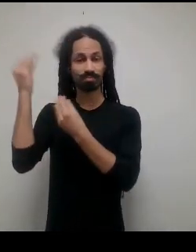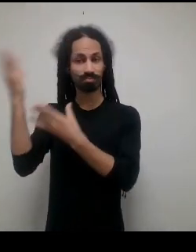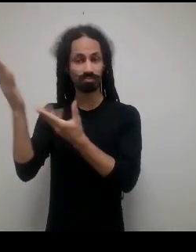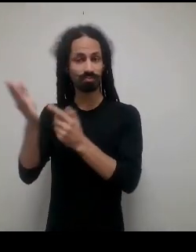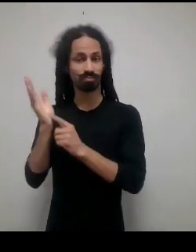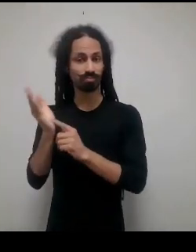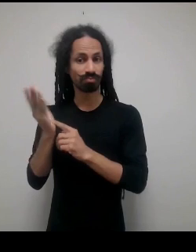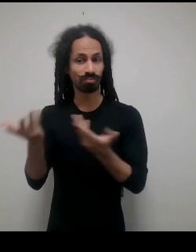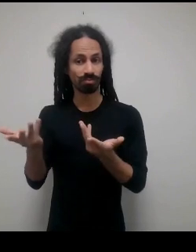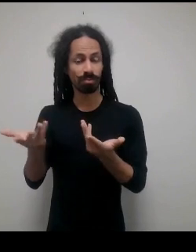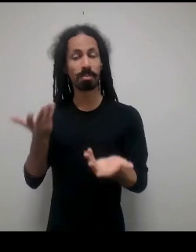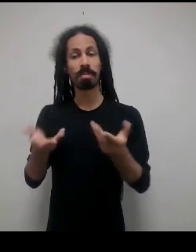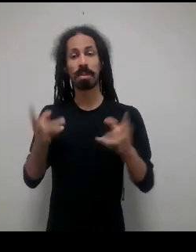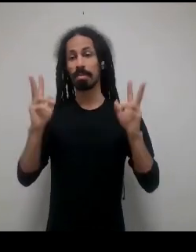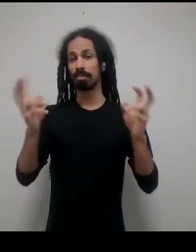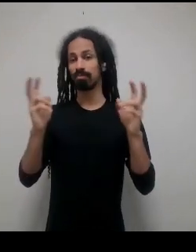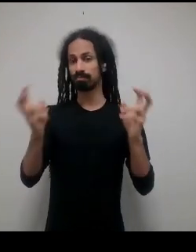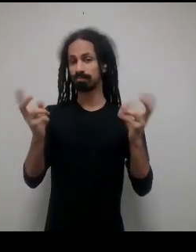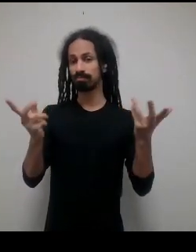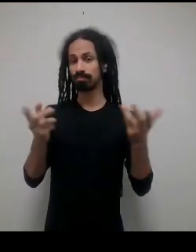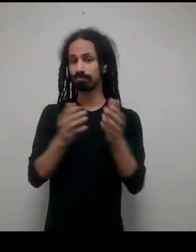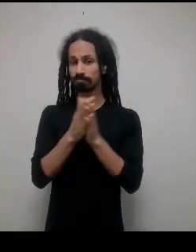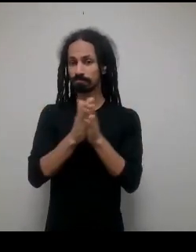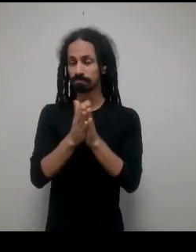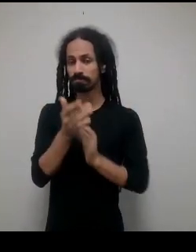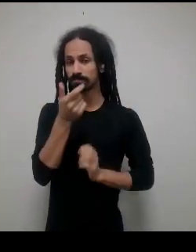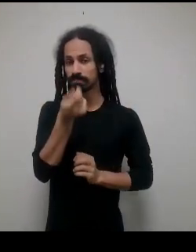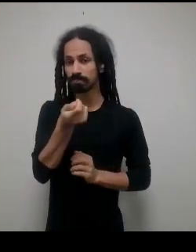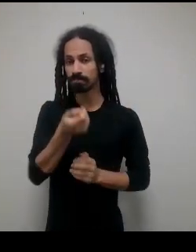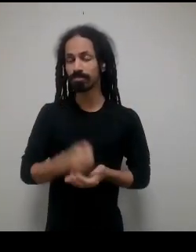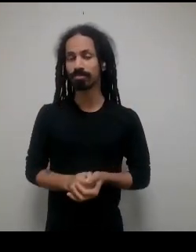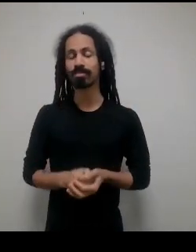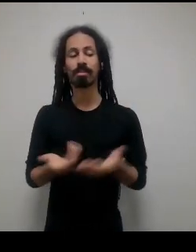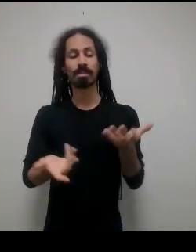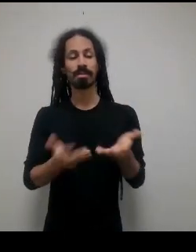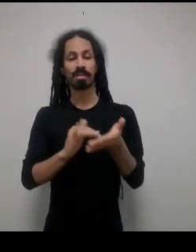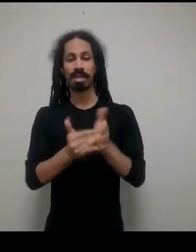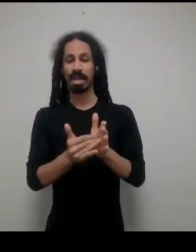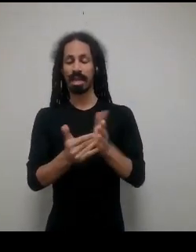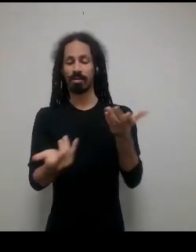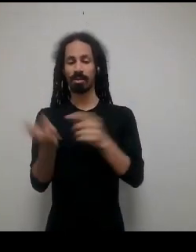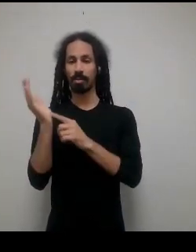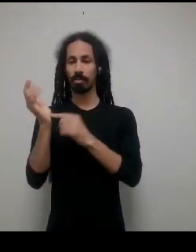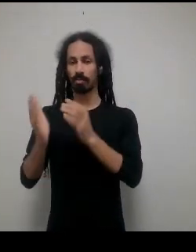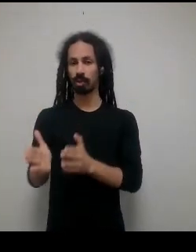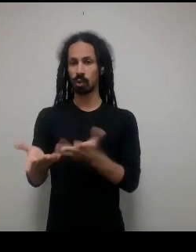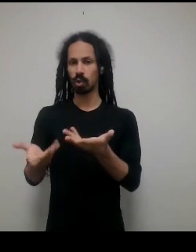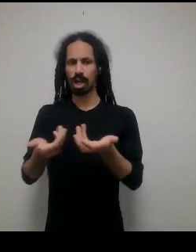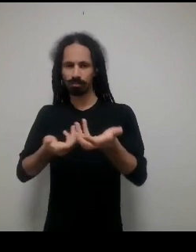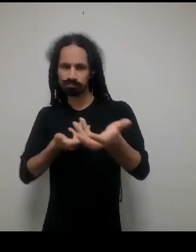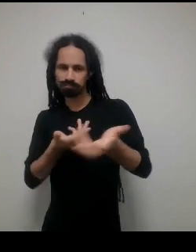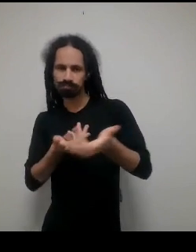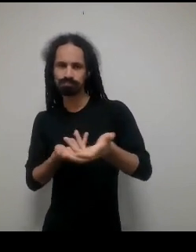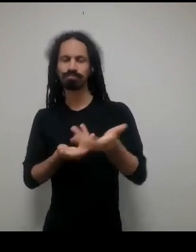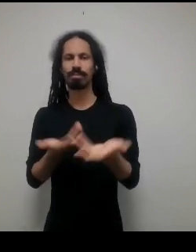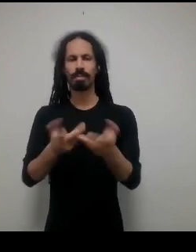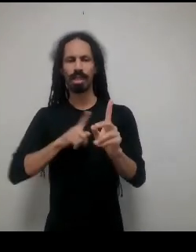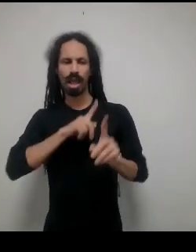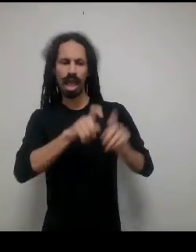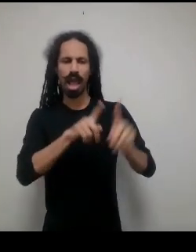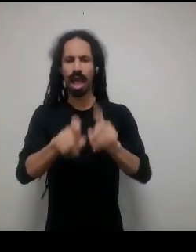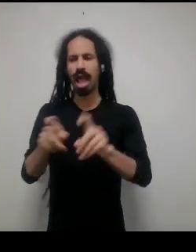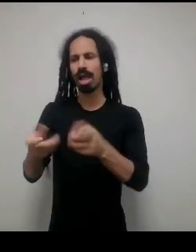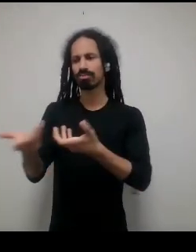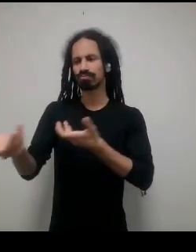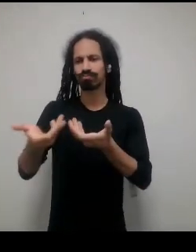was interesting. Maybe it was the way the speaker interacted with the audience. The speaker was engaging, or the